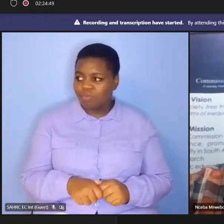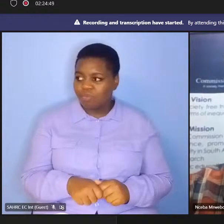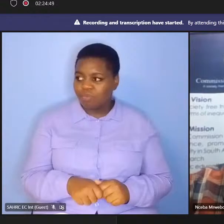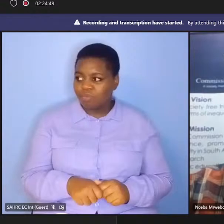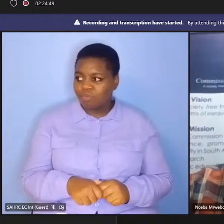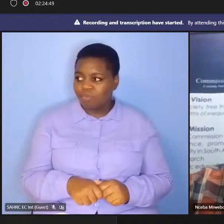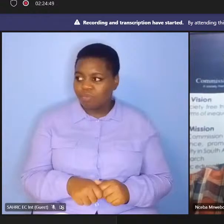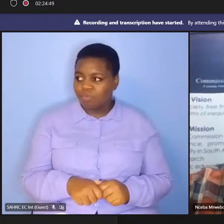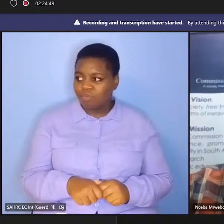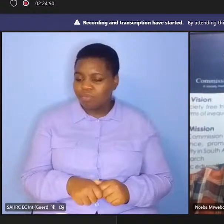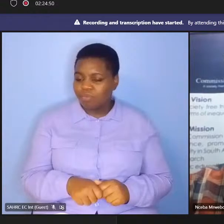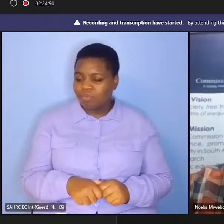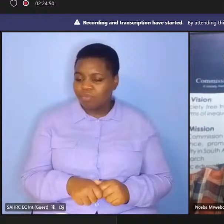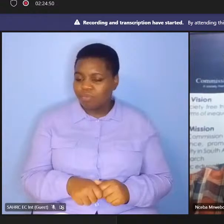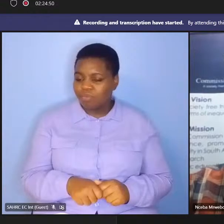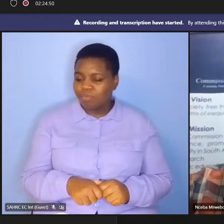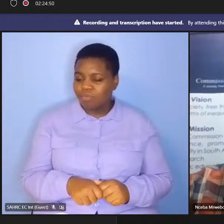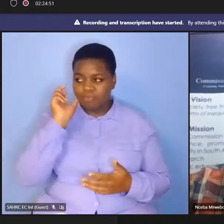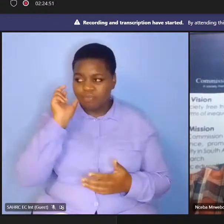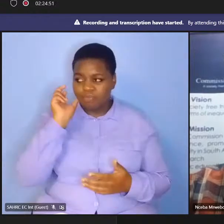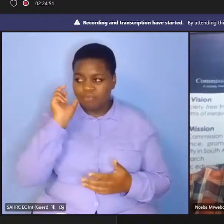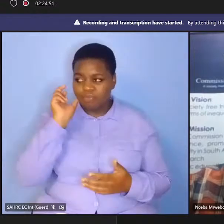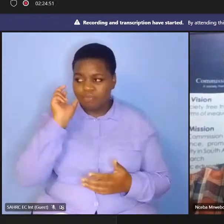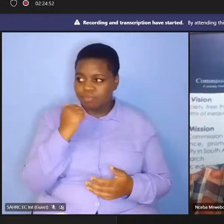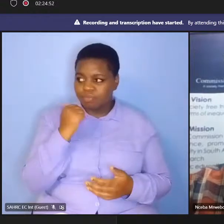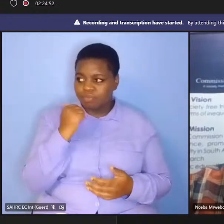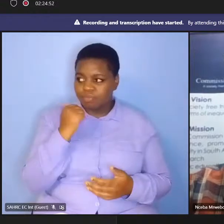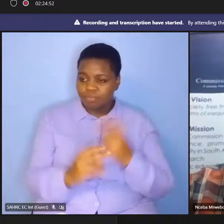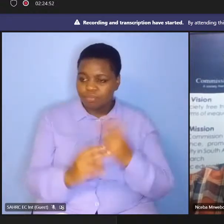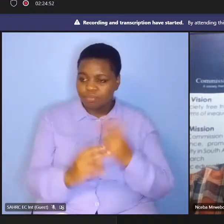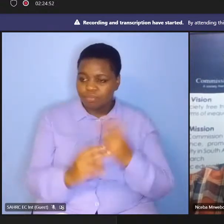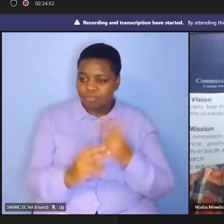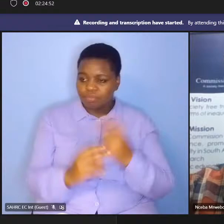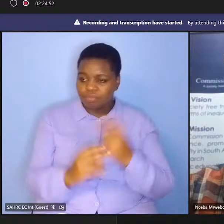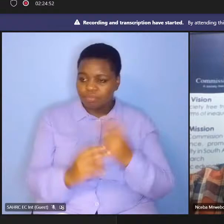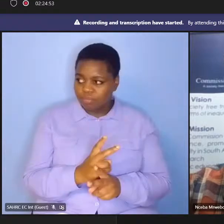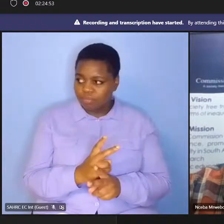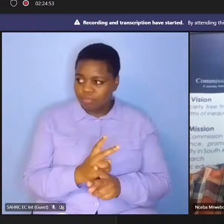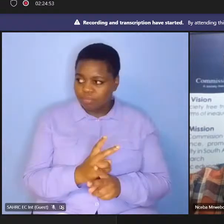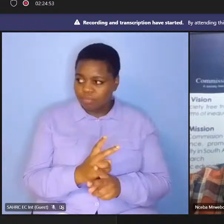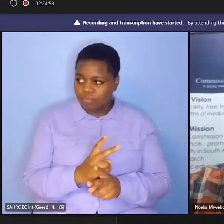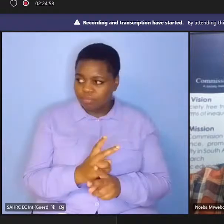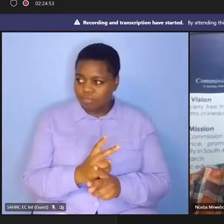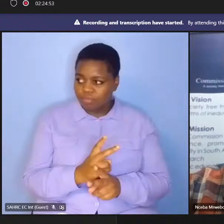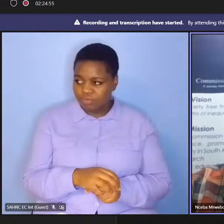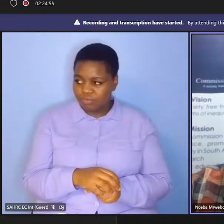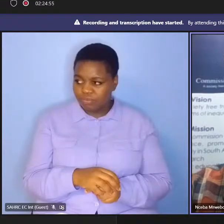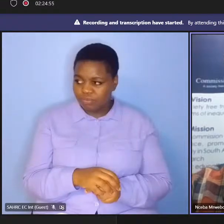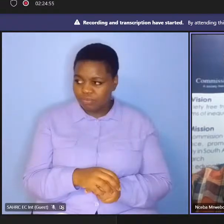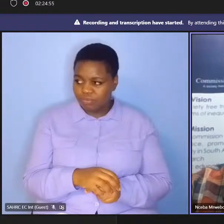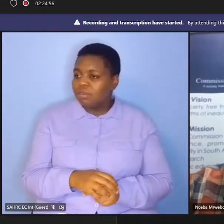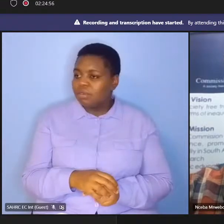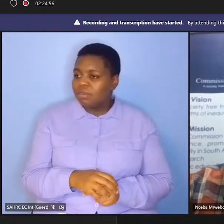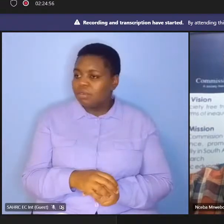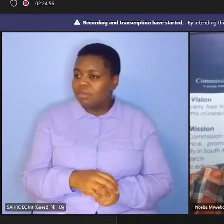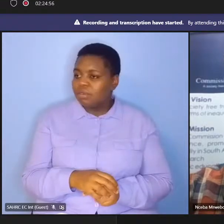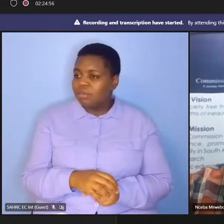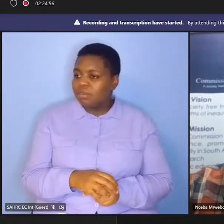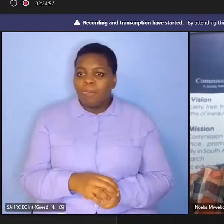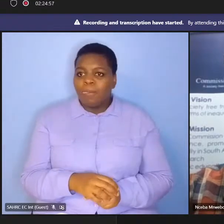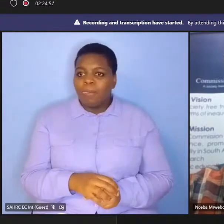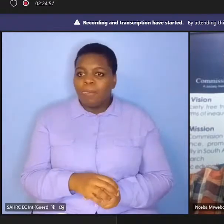Yes, I can hear you now. Just a quick sound test again, sir. Are you with us? Yes. Okay, good. We've got